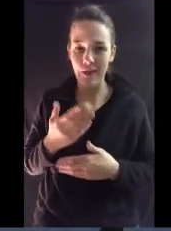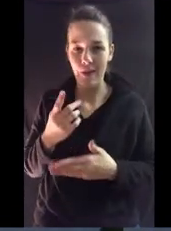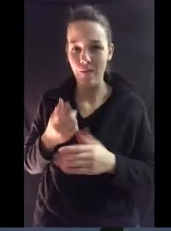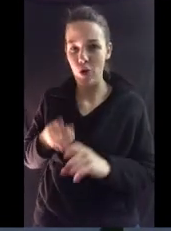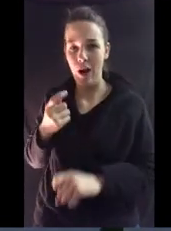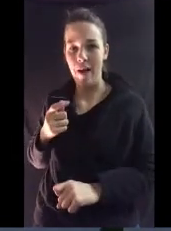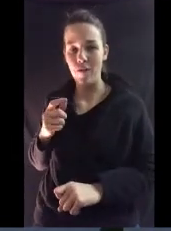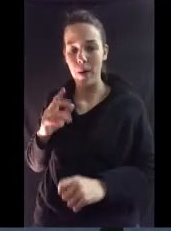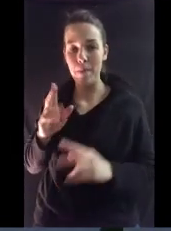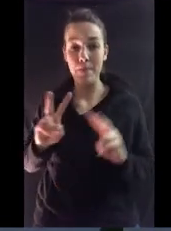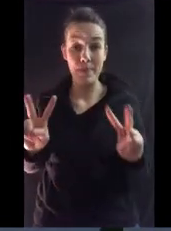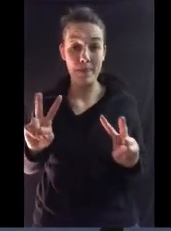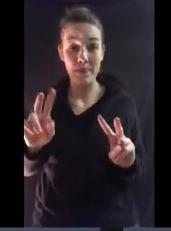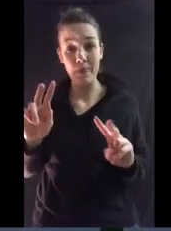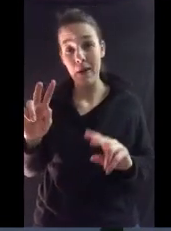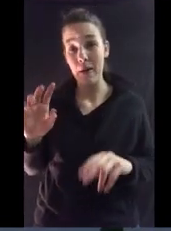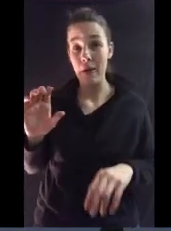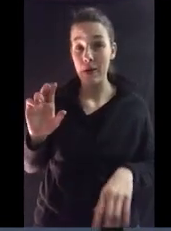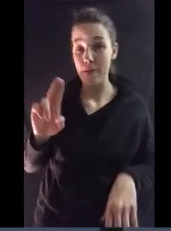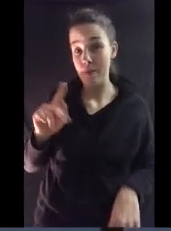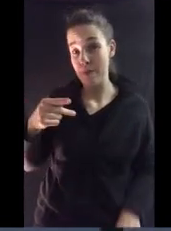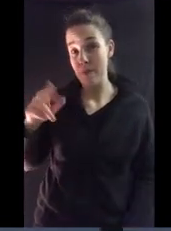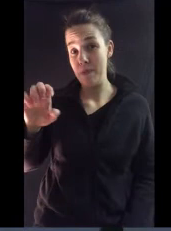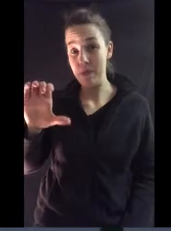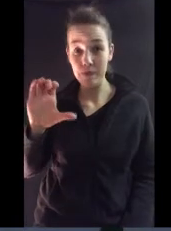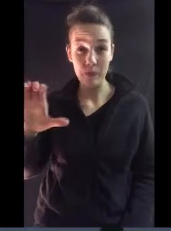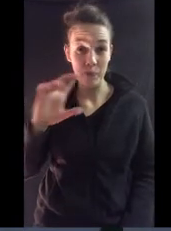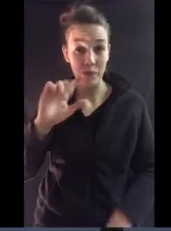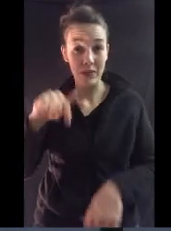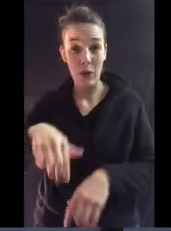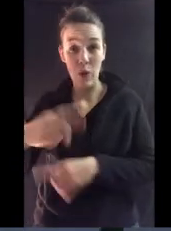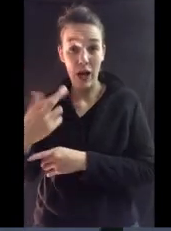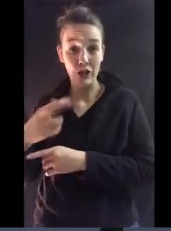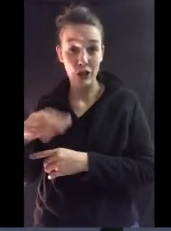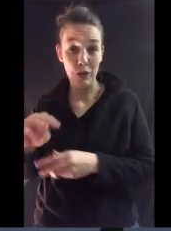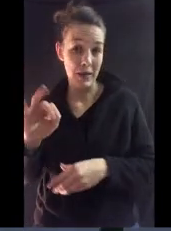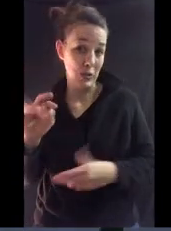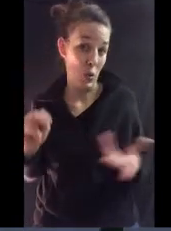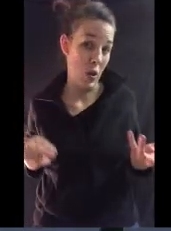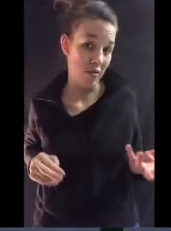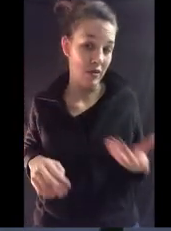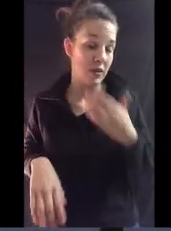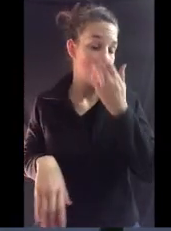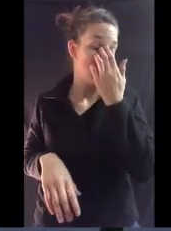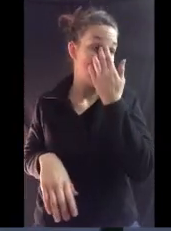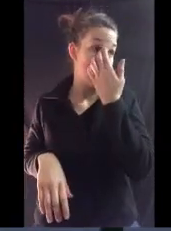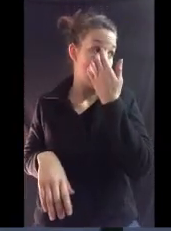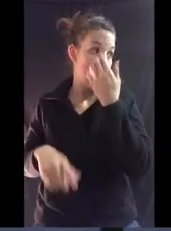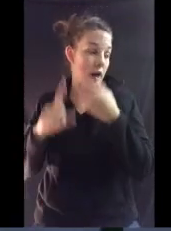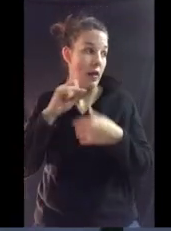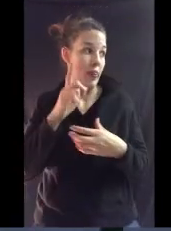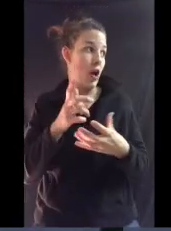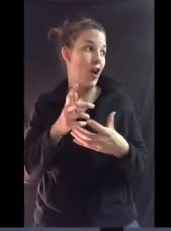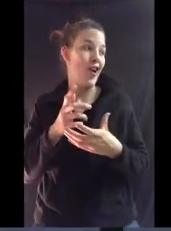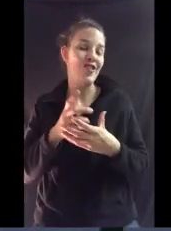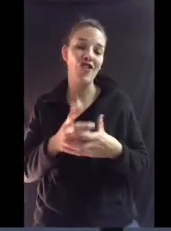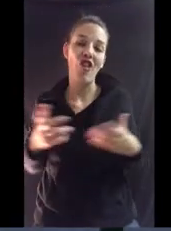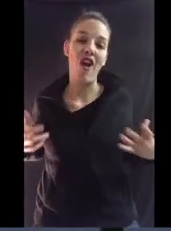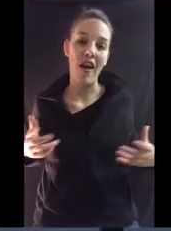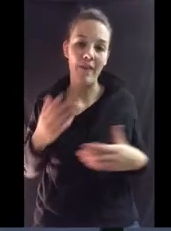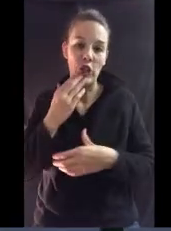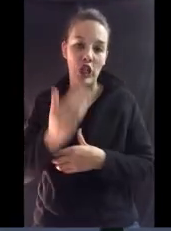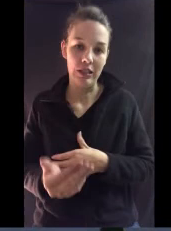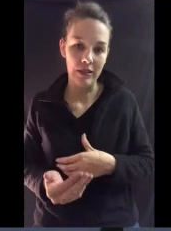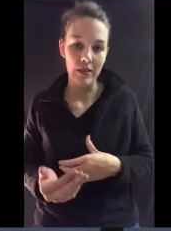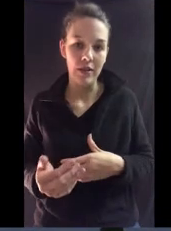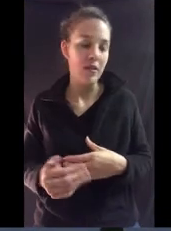good is there really that can come from Peace Church in Rochester, Minnesota? Well, I think there's